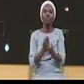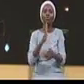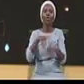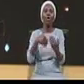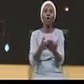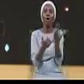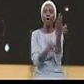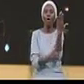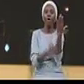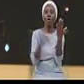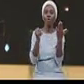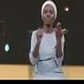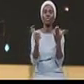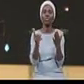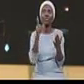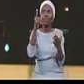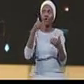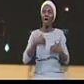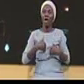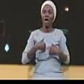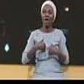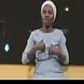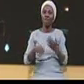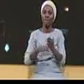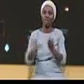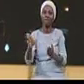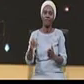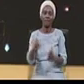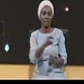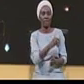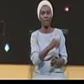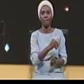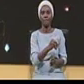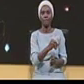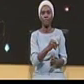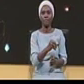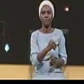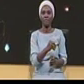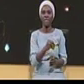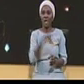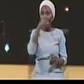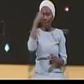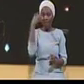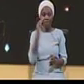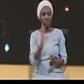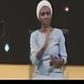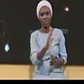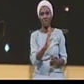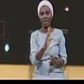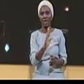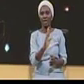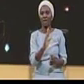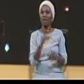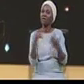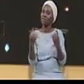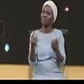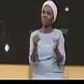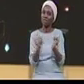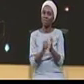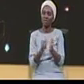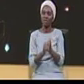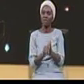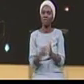countries whither thou hast driven them. It says, because of their trespass that they